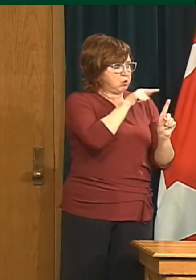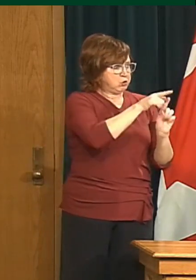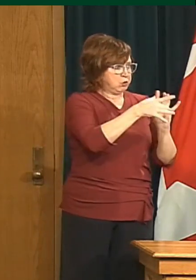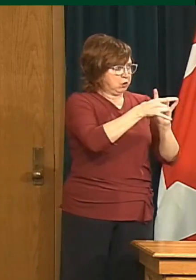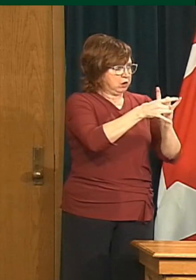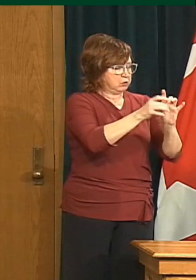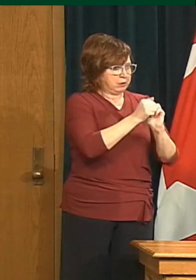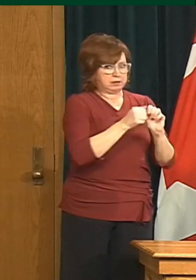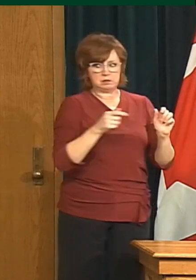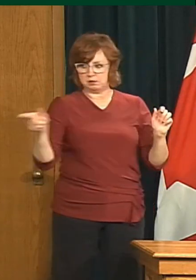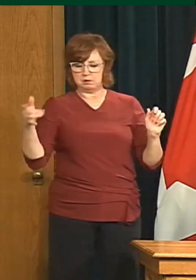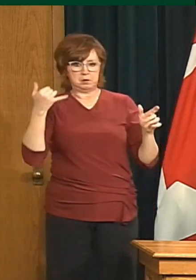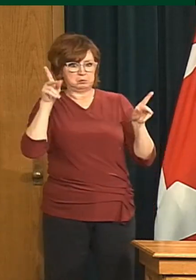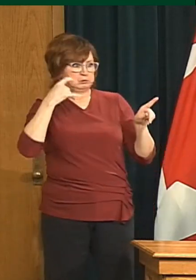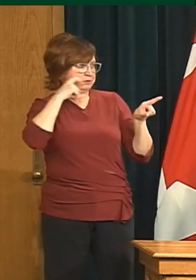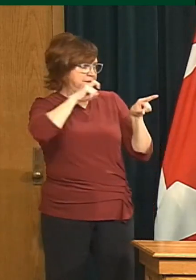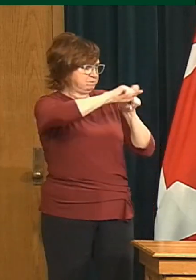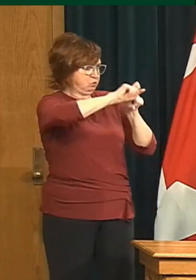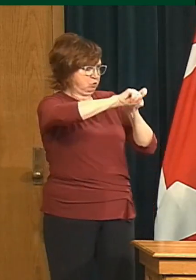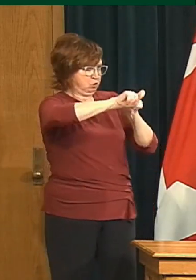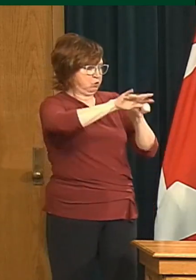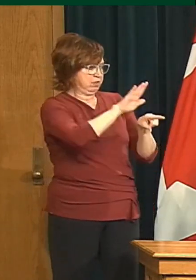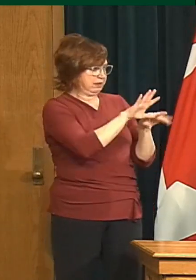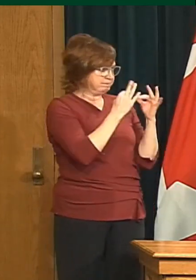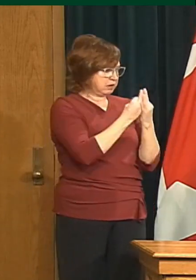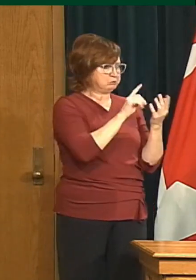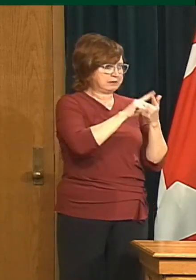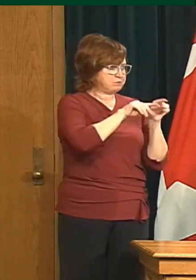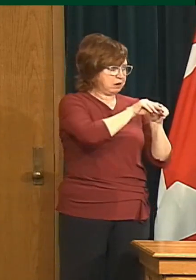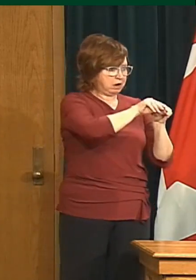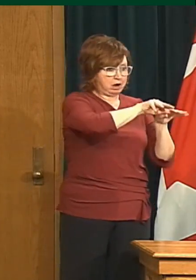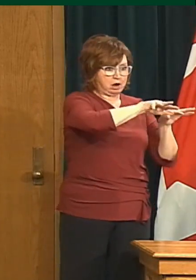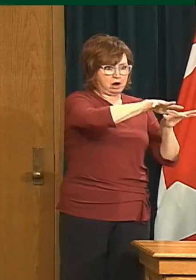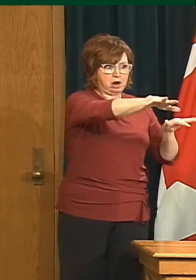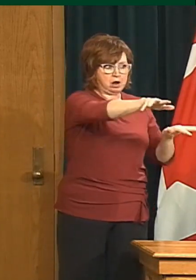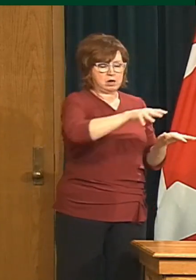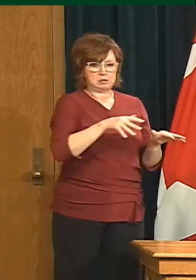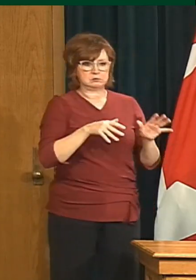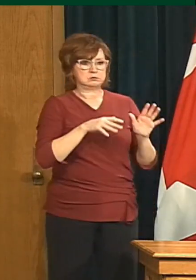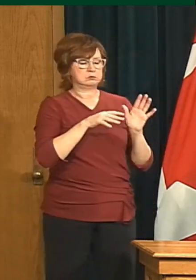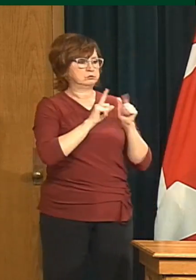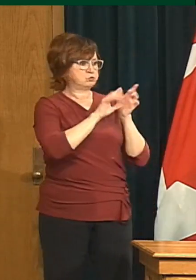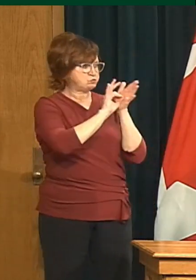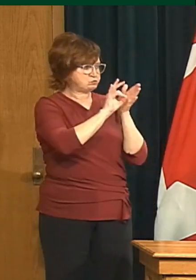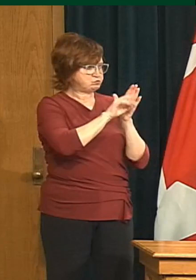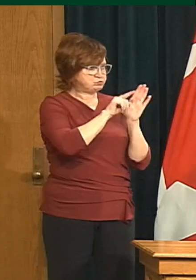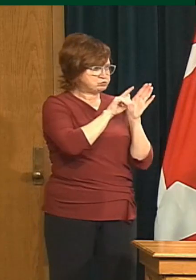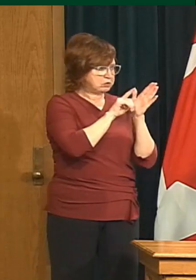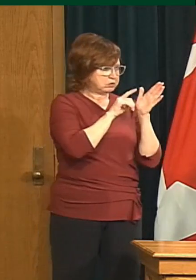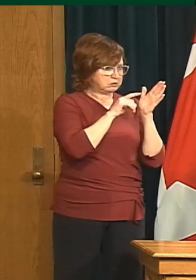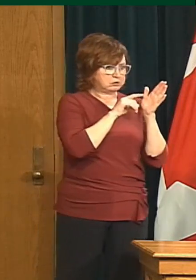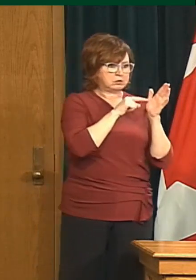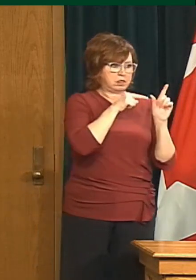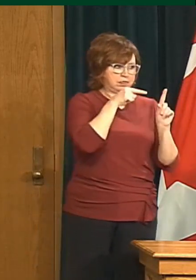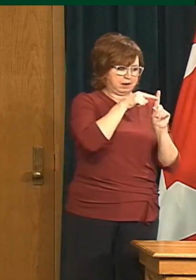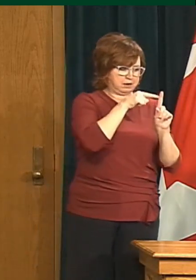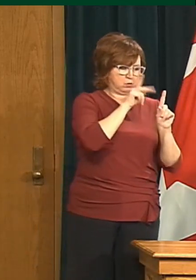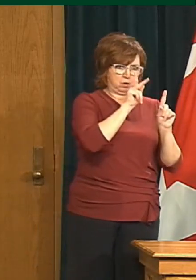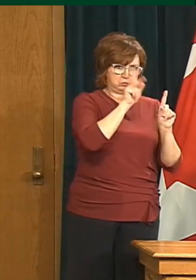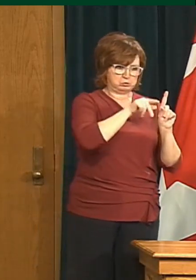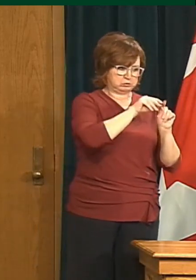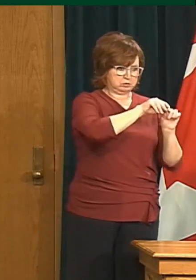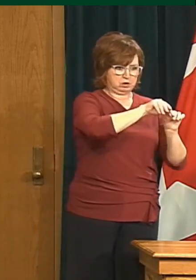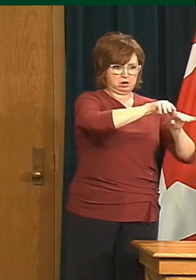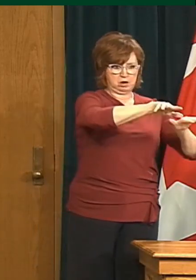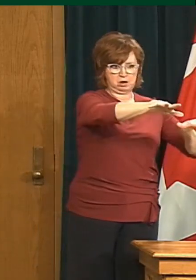identify a positive case. And then we have proper isolation plans that will be put in place to ensure that when these localized flare-ups do